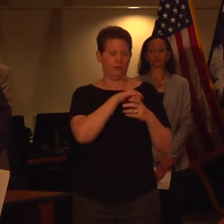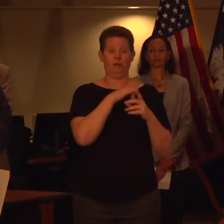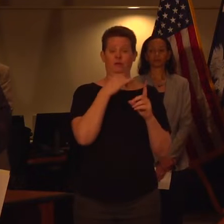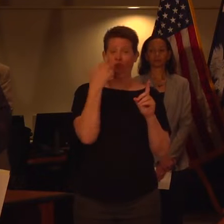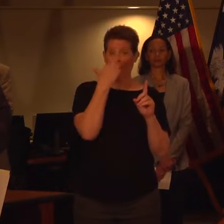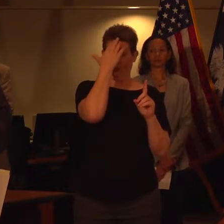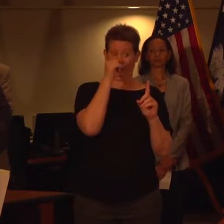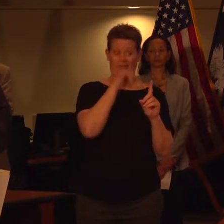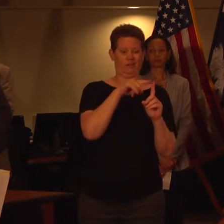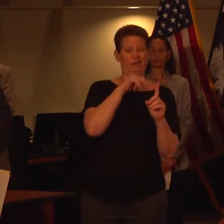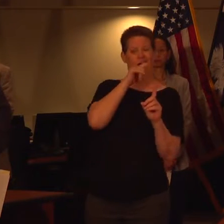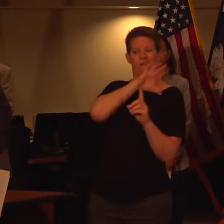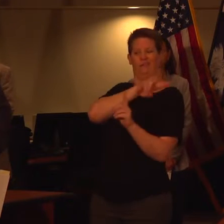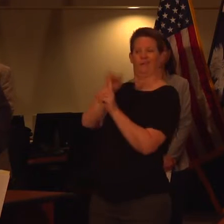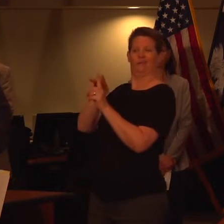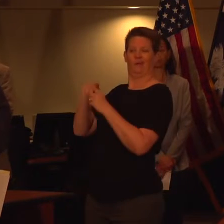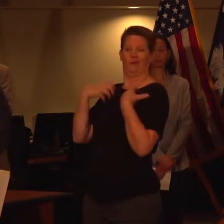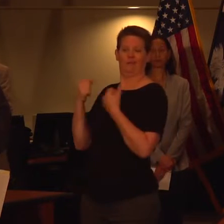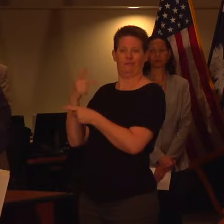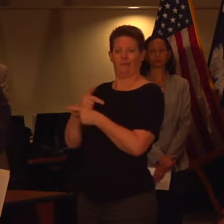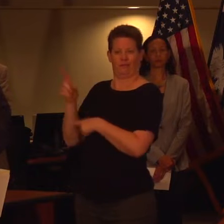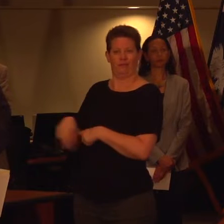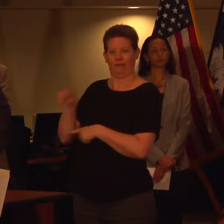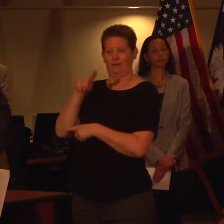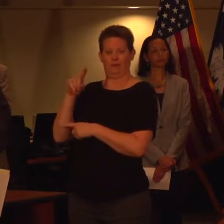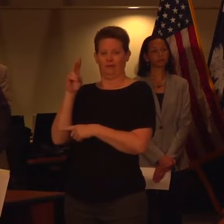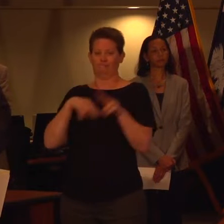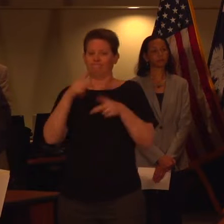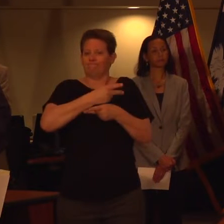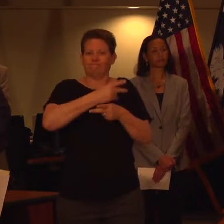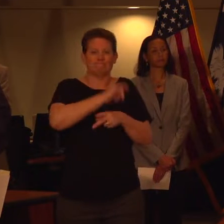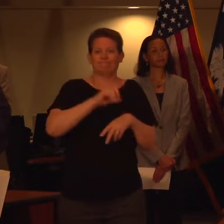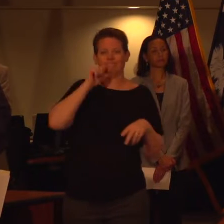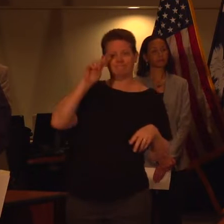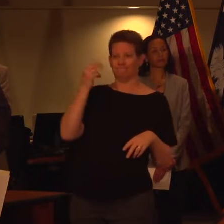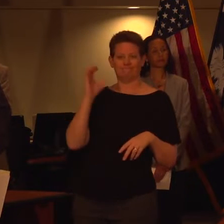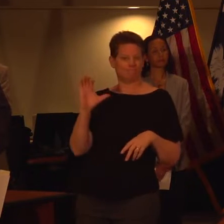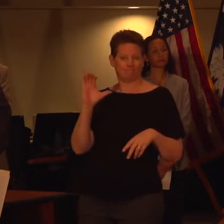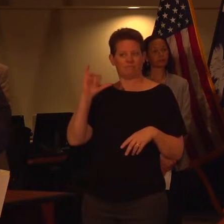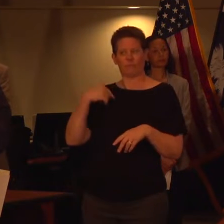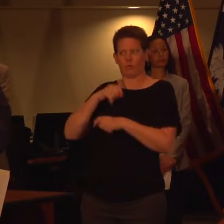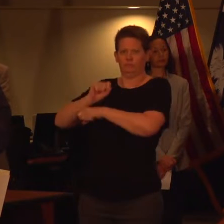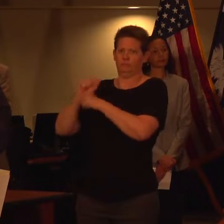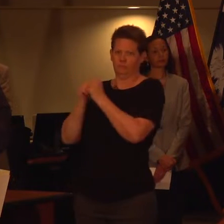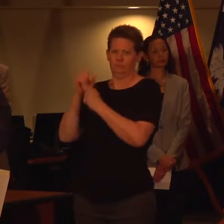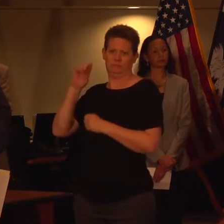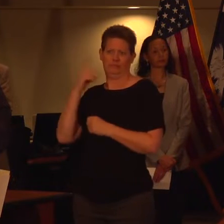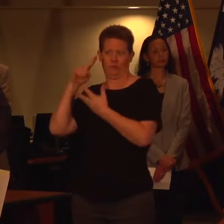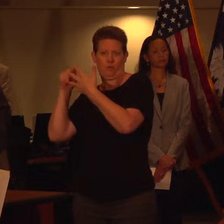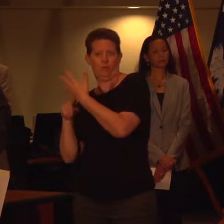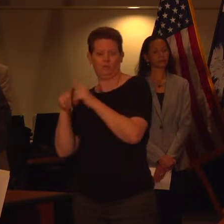scope of the healthcare professionals and DHEC, with which we work